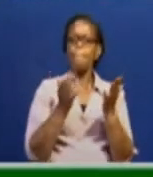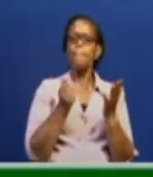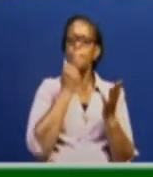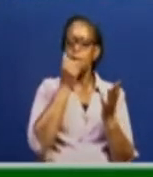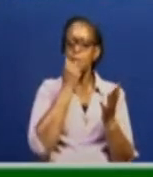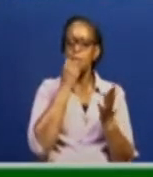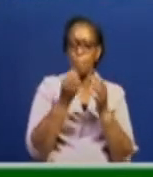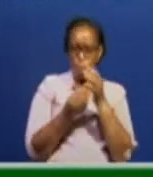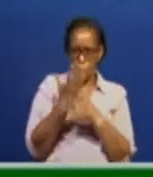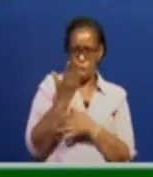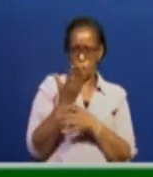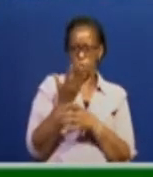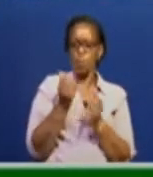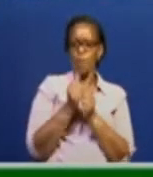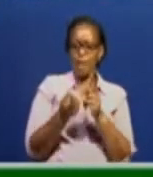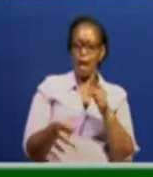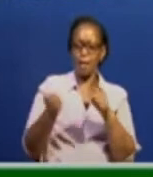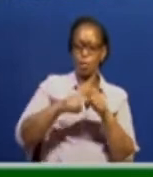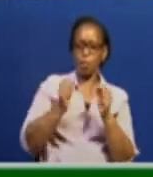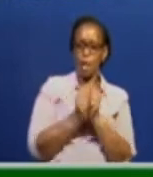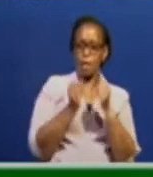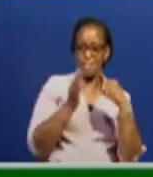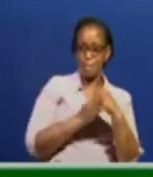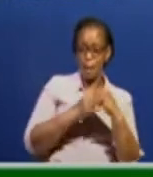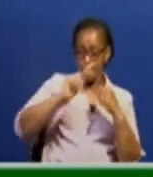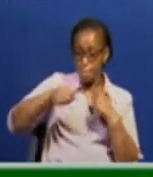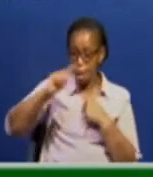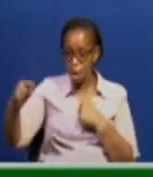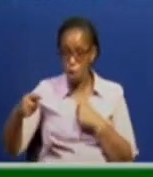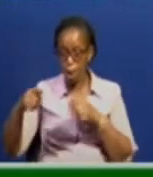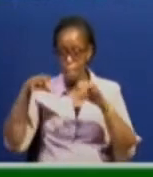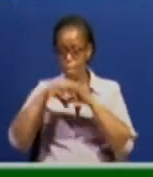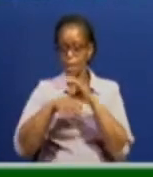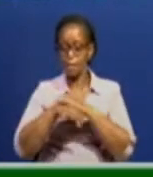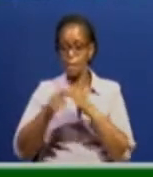an additional 18 million bags this year.